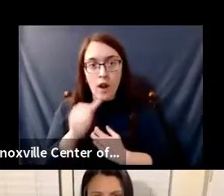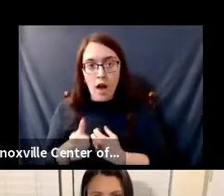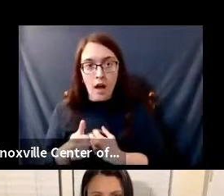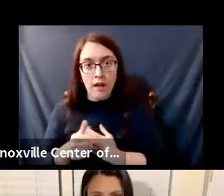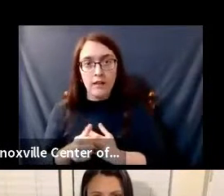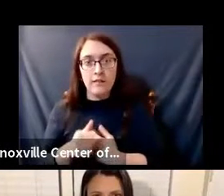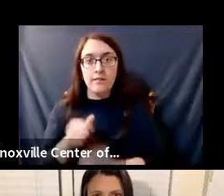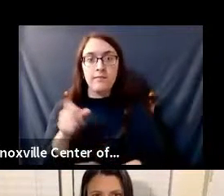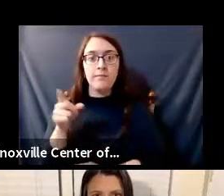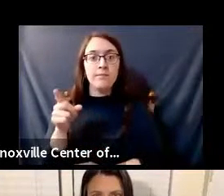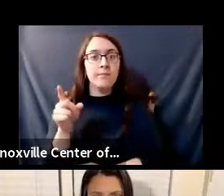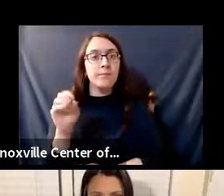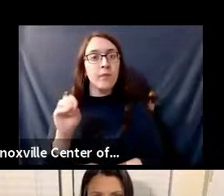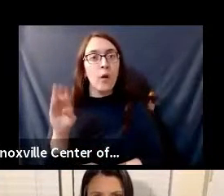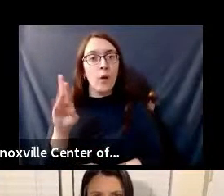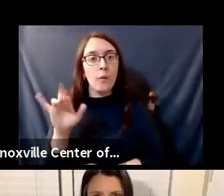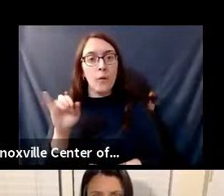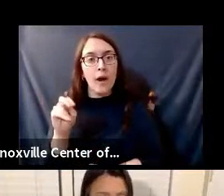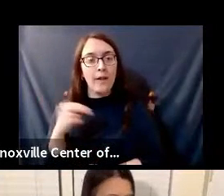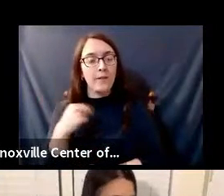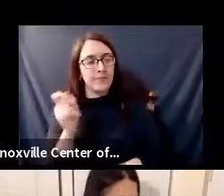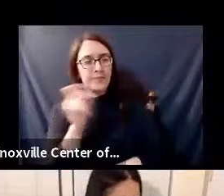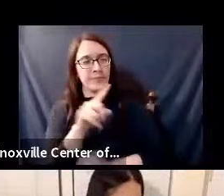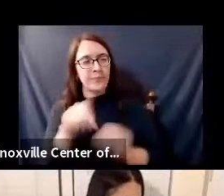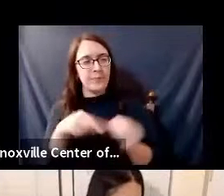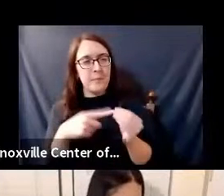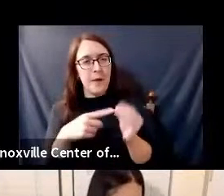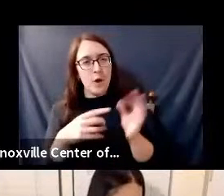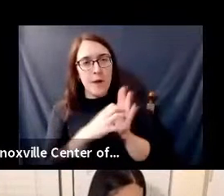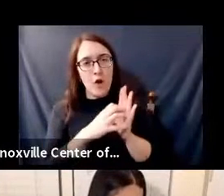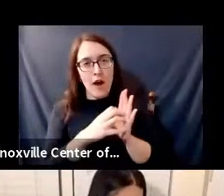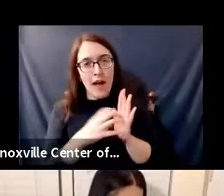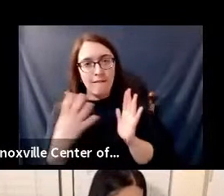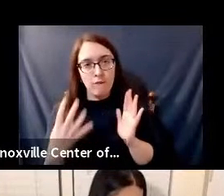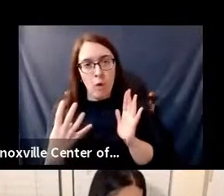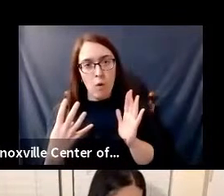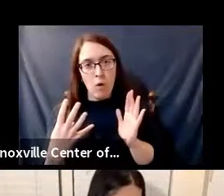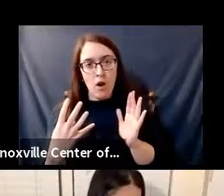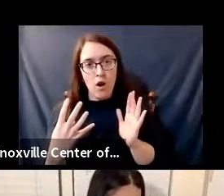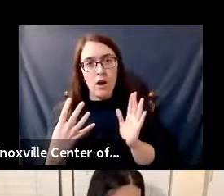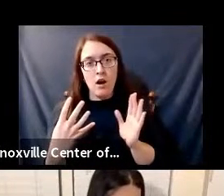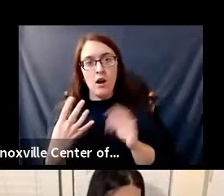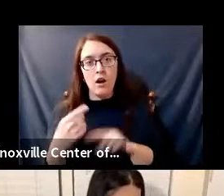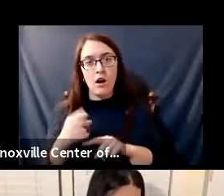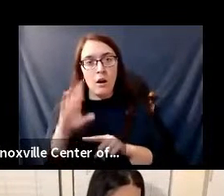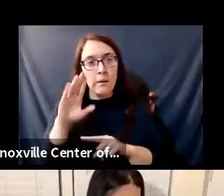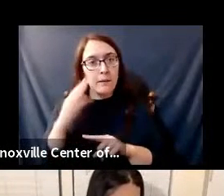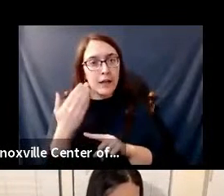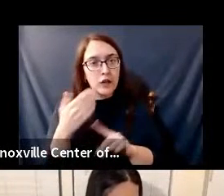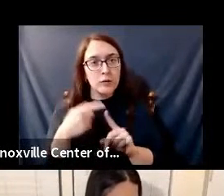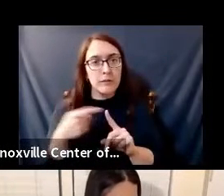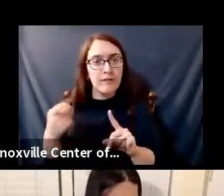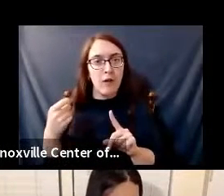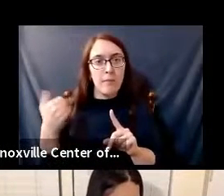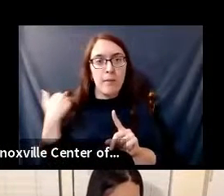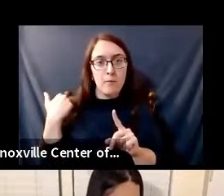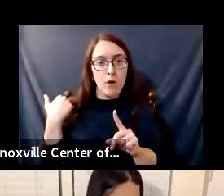Can I ask a question about paragraph 4, Mr. Sanders? It appears to be from the prior